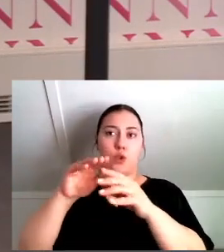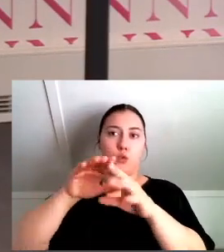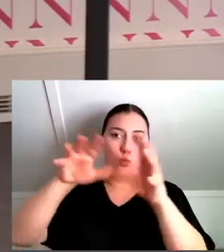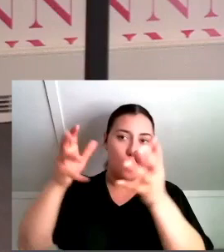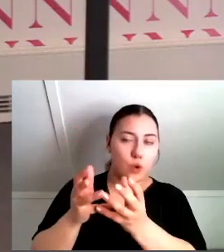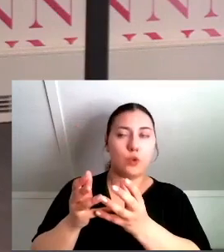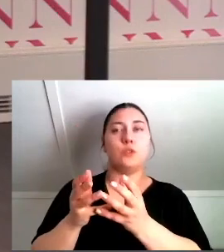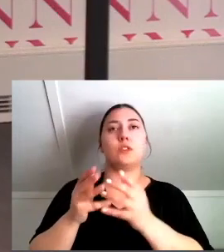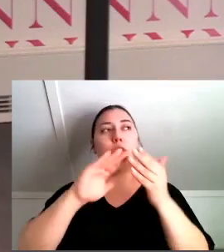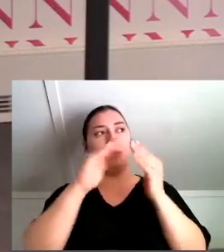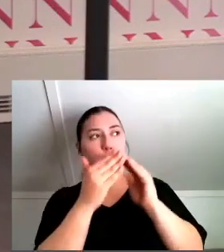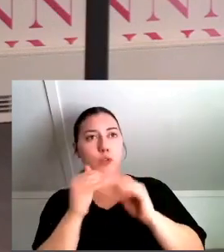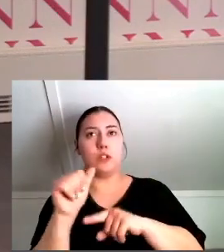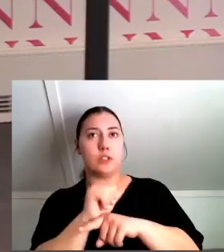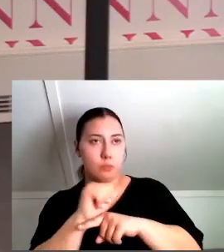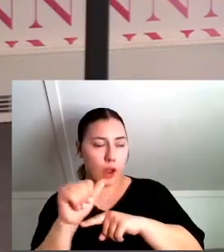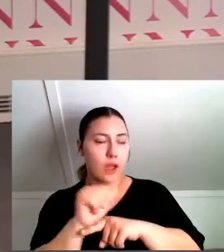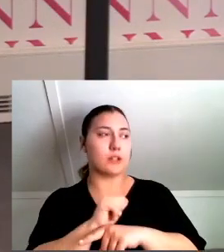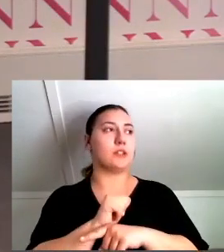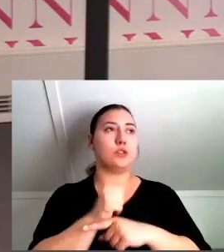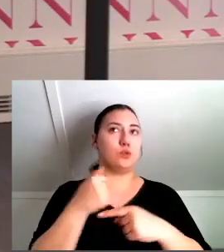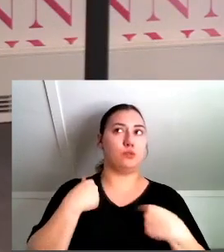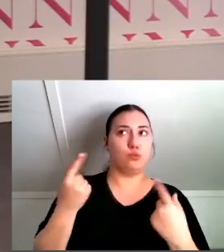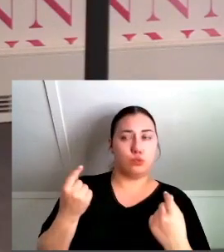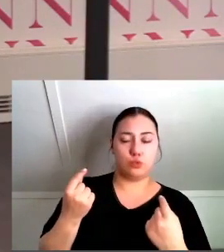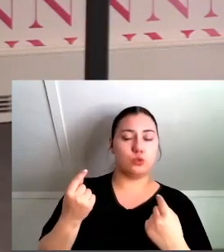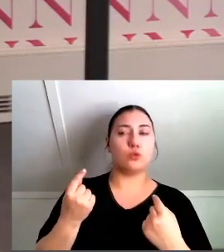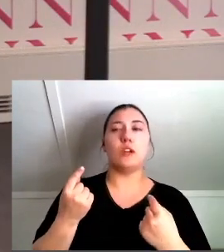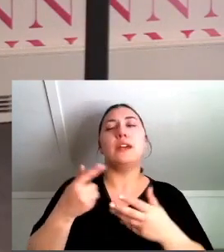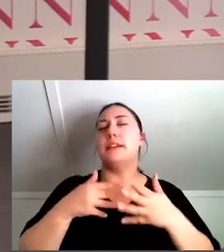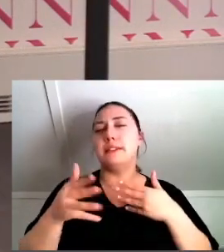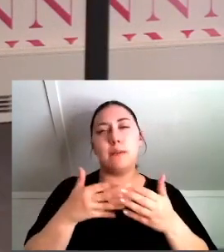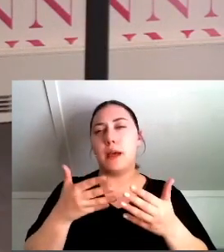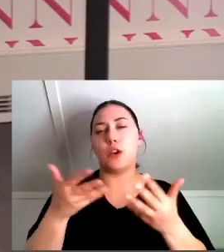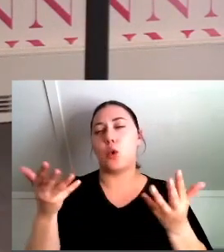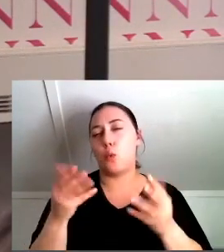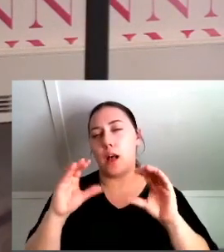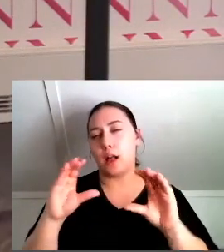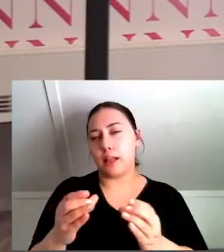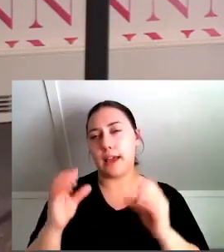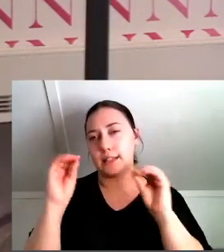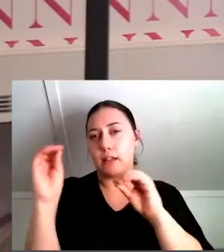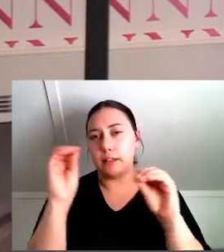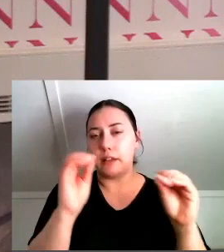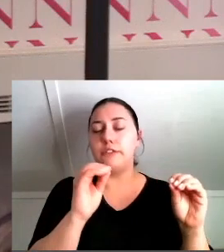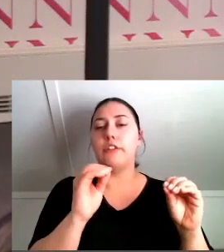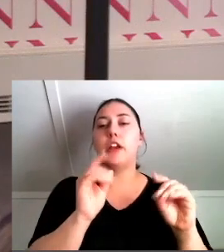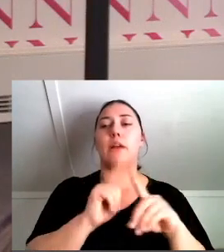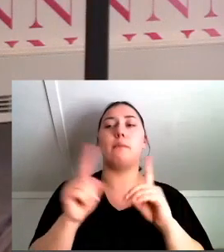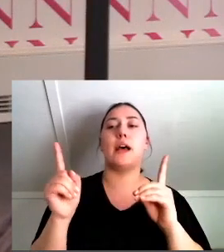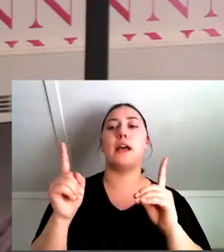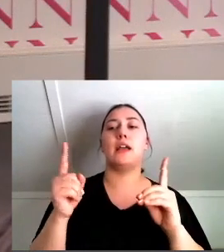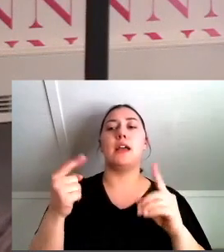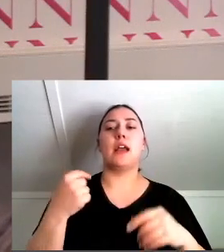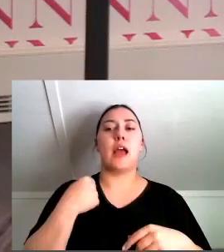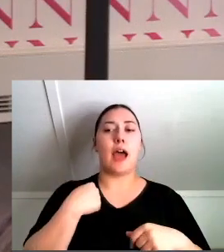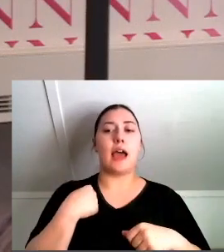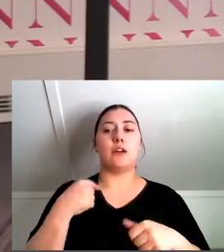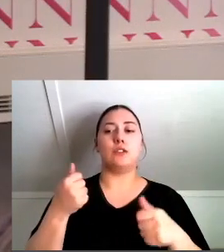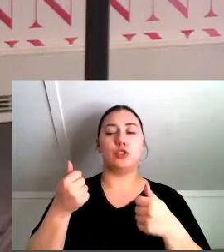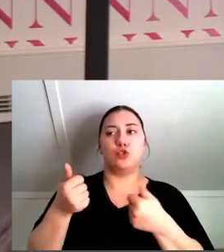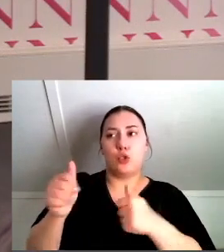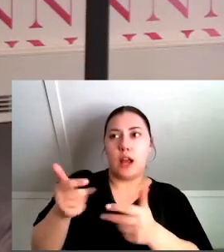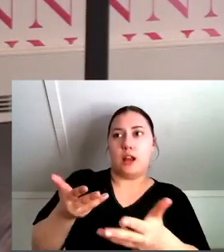practice, like what are we gonna do? And it didn't matter what class I was teaching, I would just sort of shape the engagement to the class. So if we